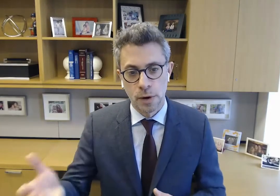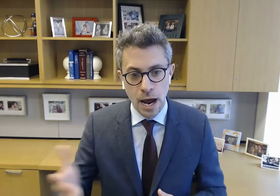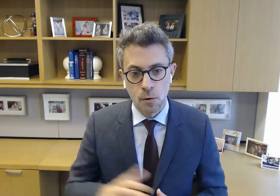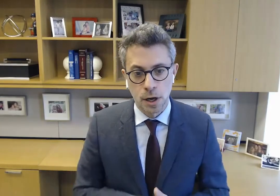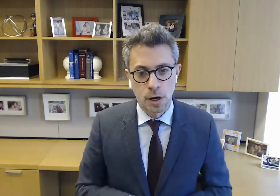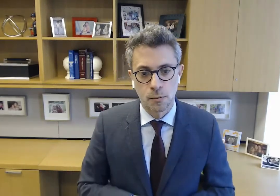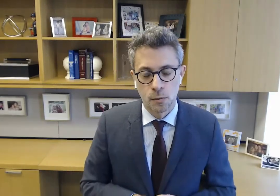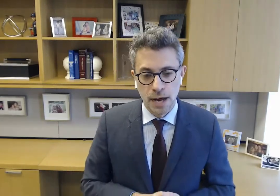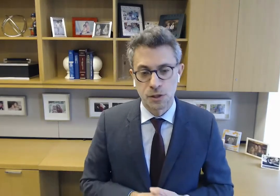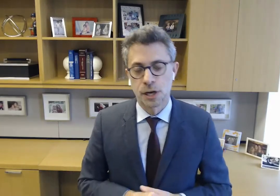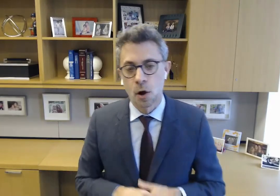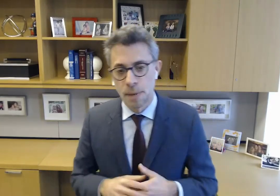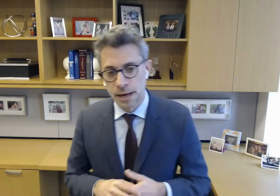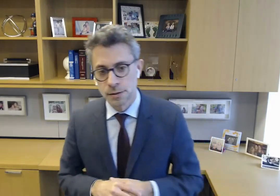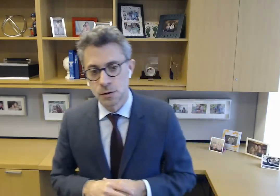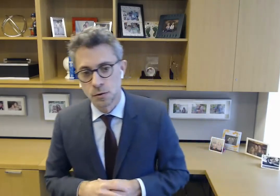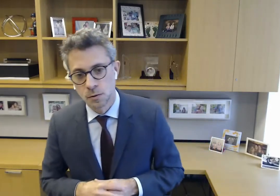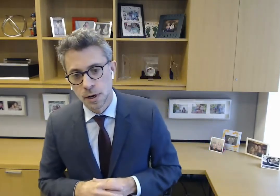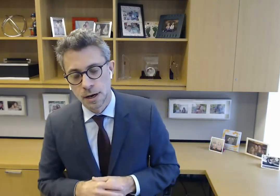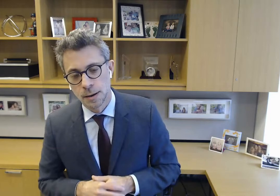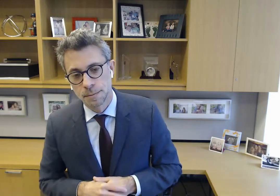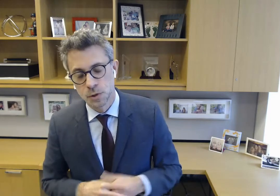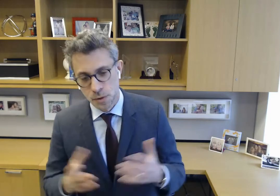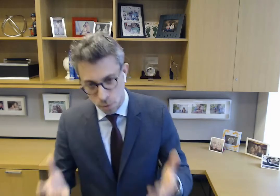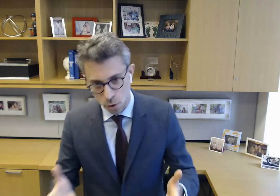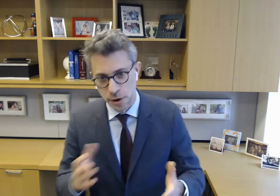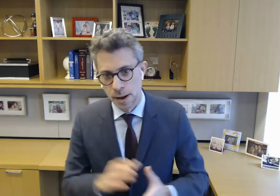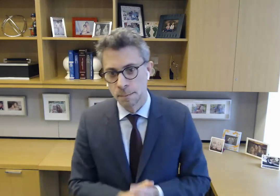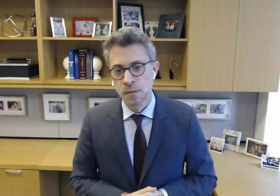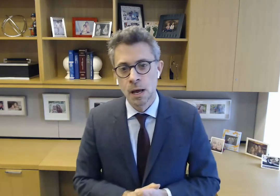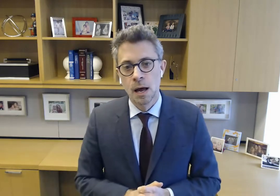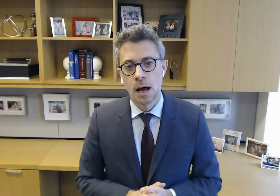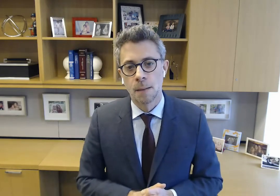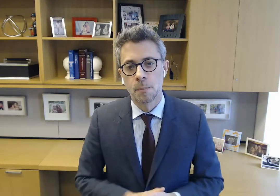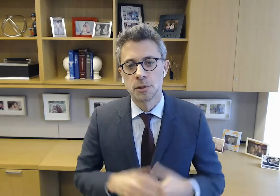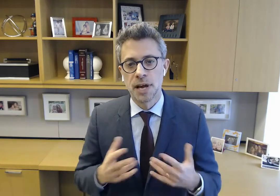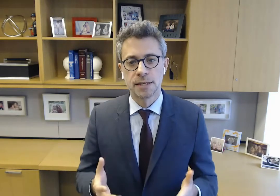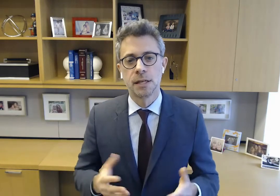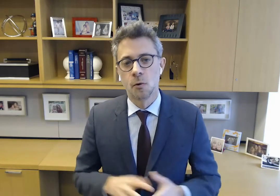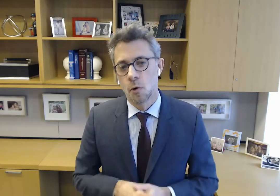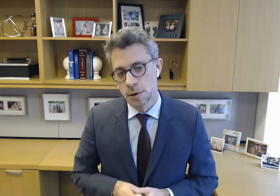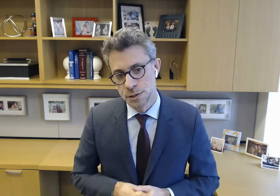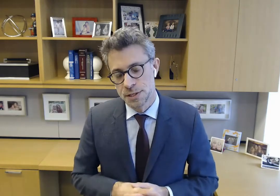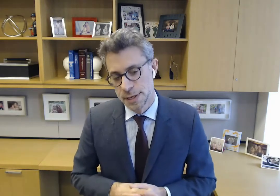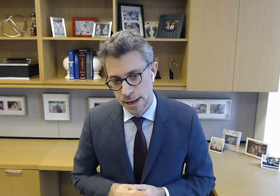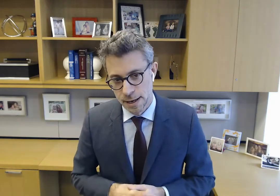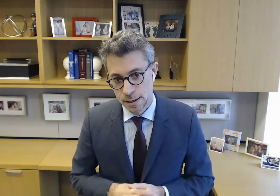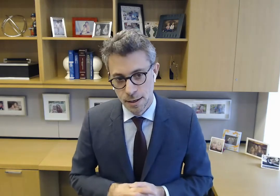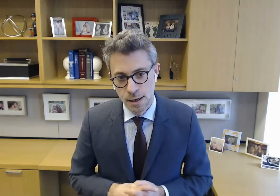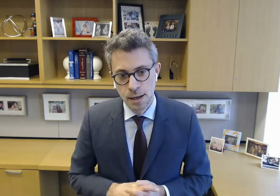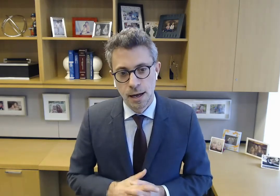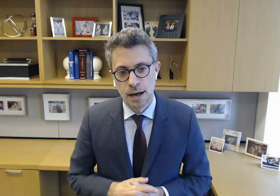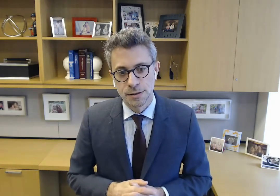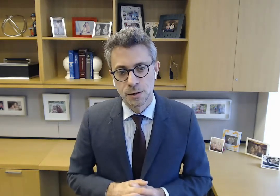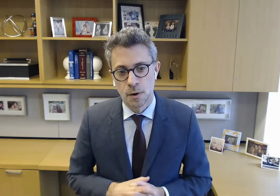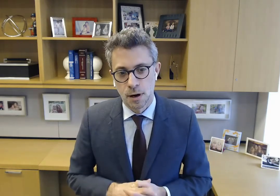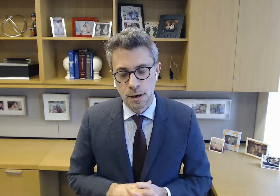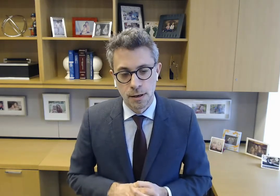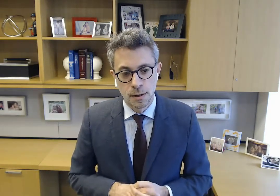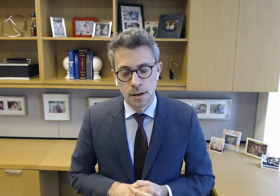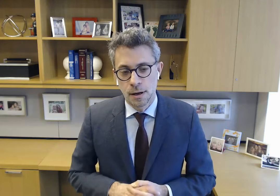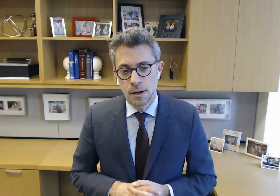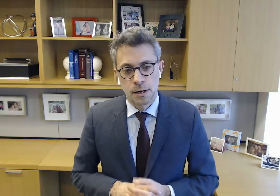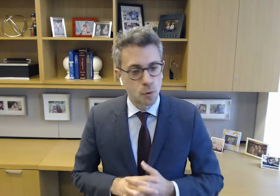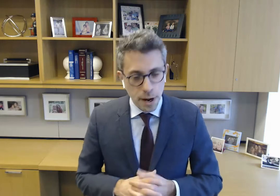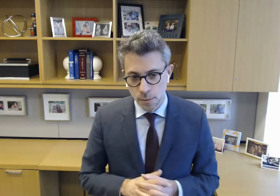program. But we're now we're going to, we're actually going to go back to the program. Presenting the awards today to